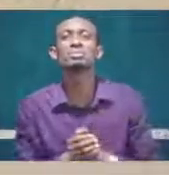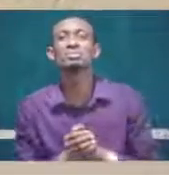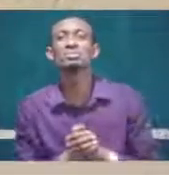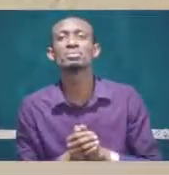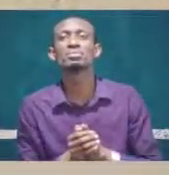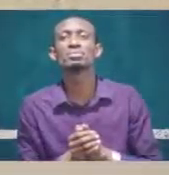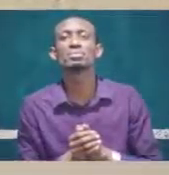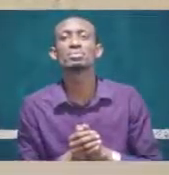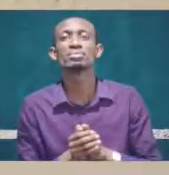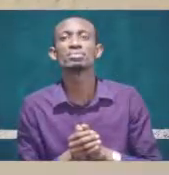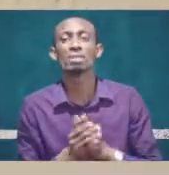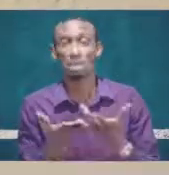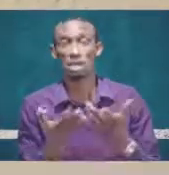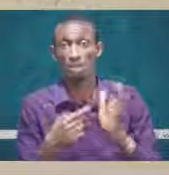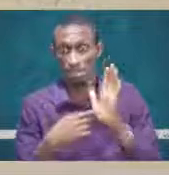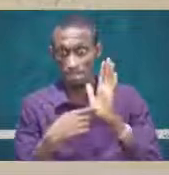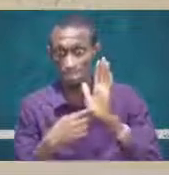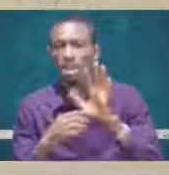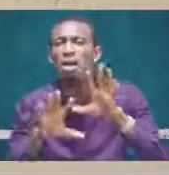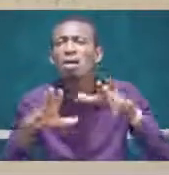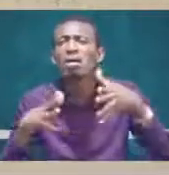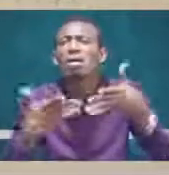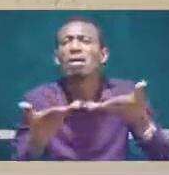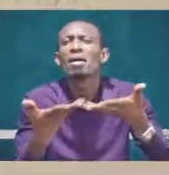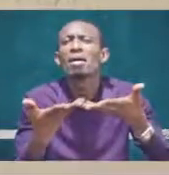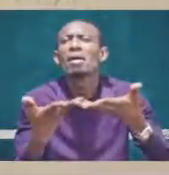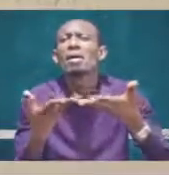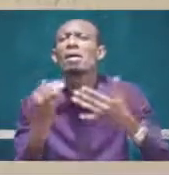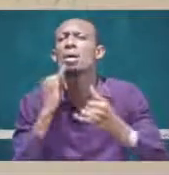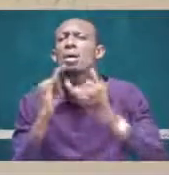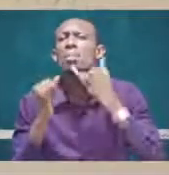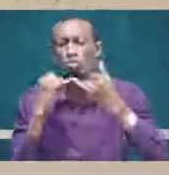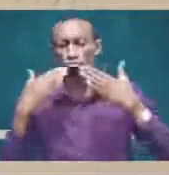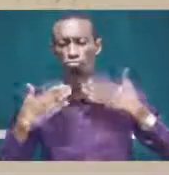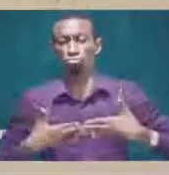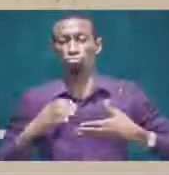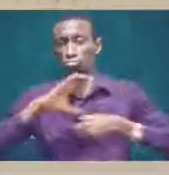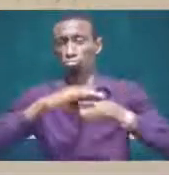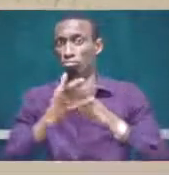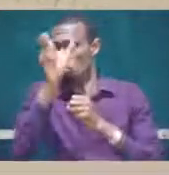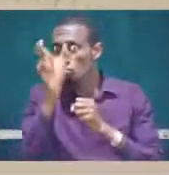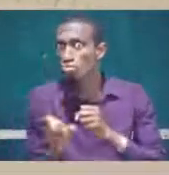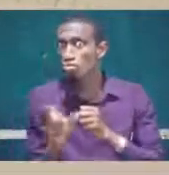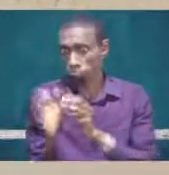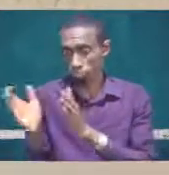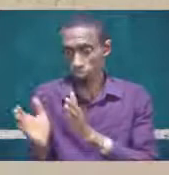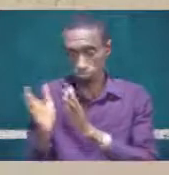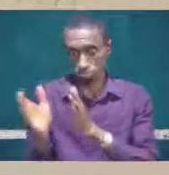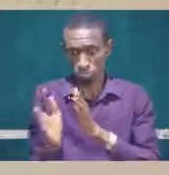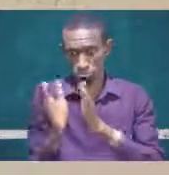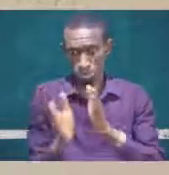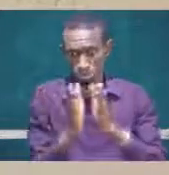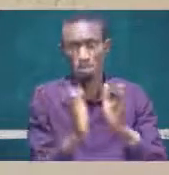an exact representation of how our digital information is arranged in us?